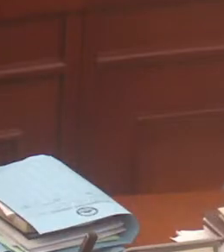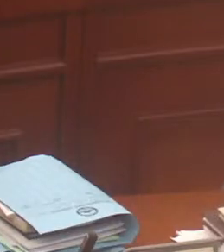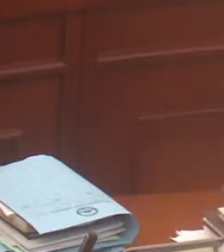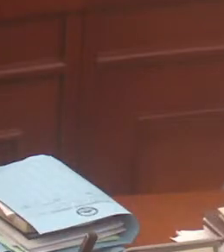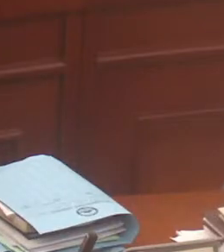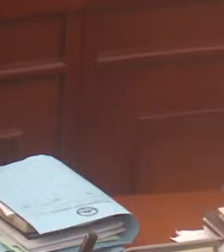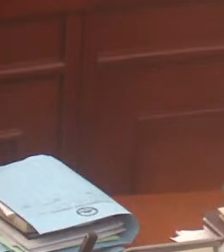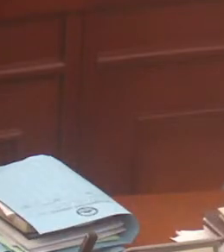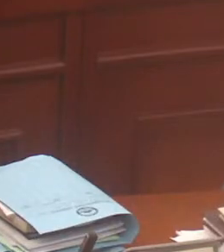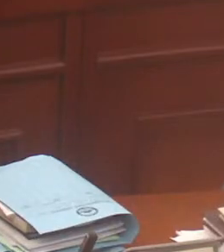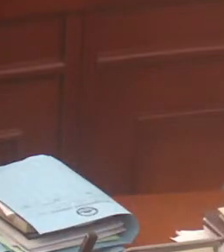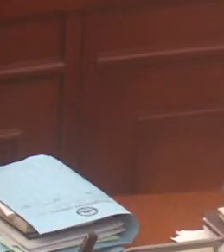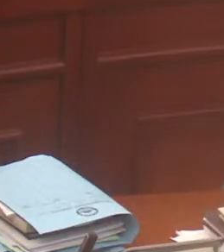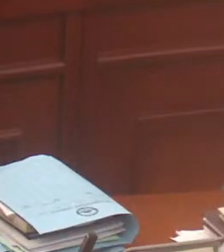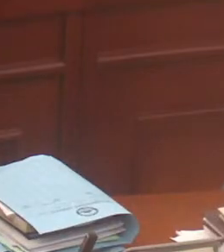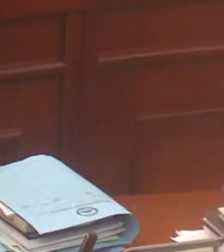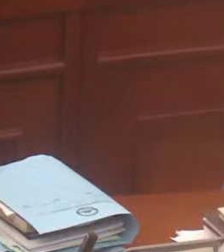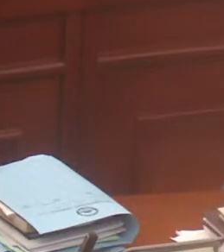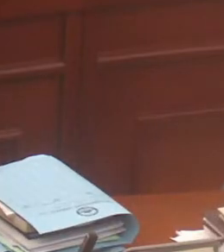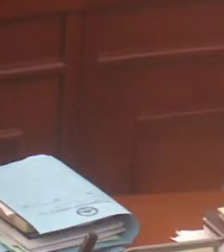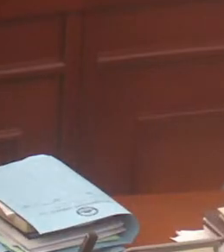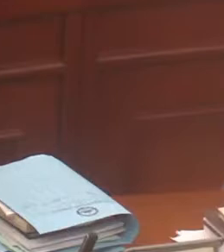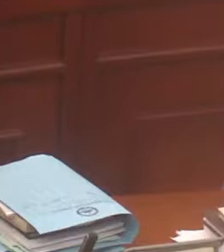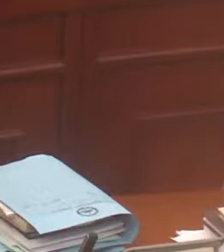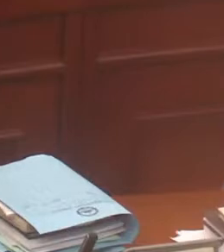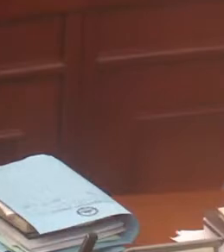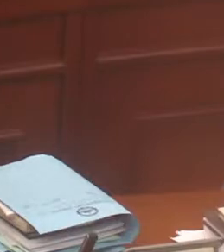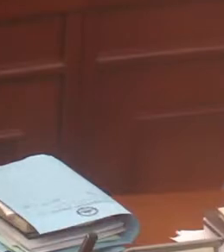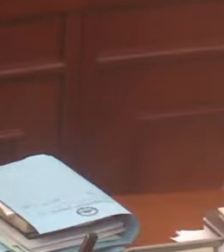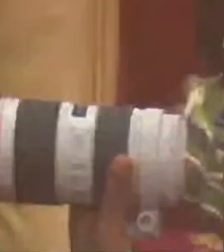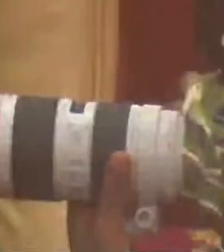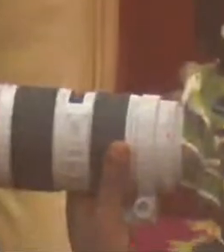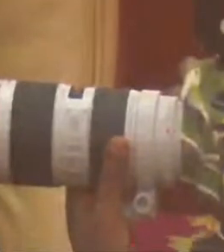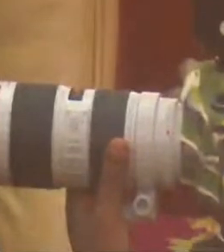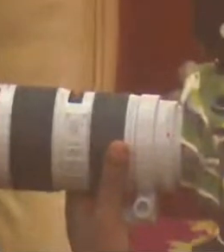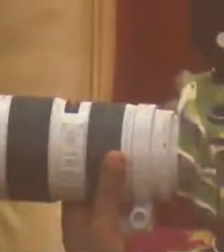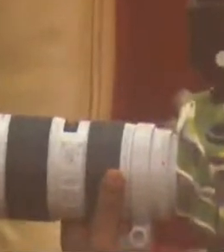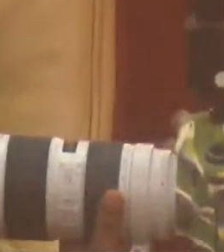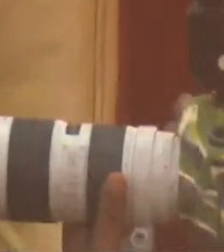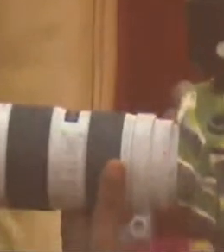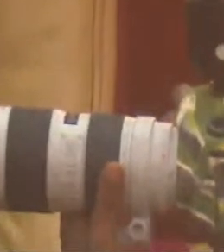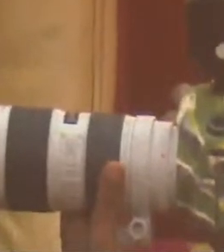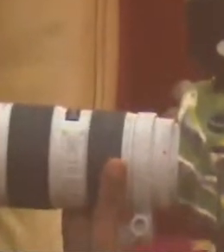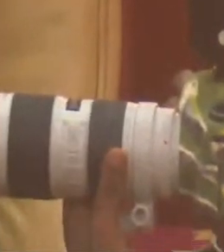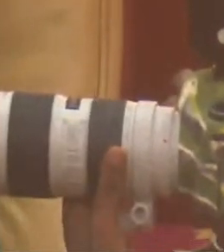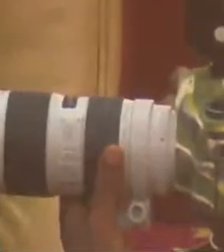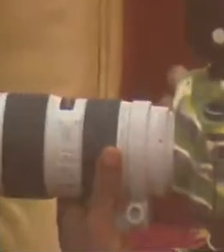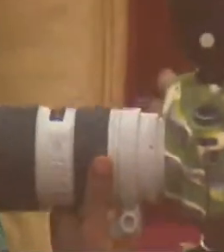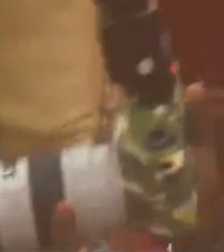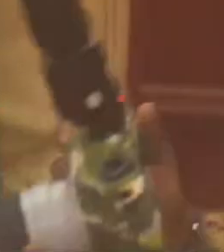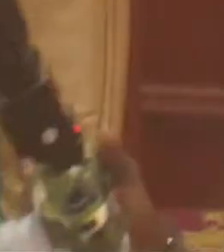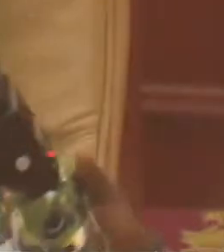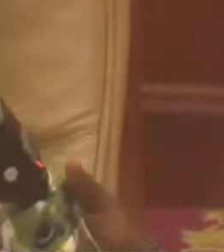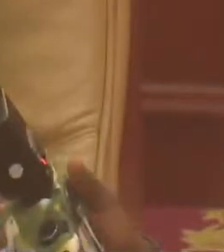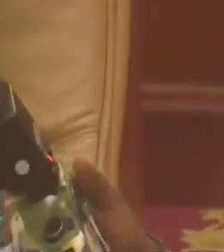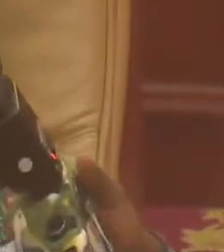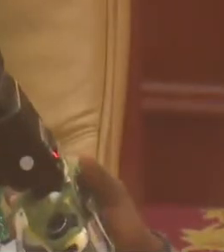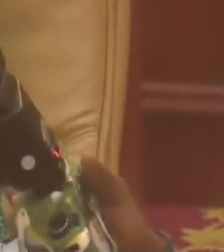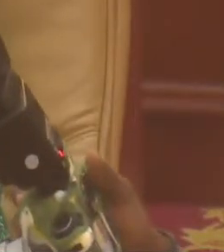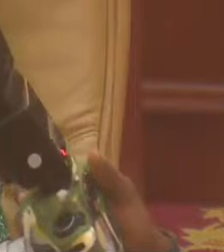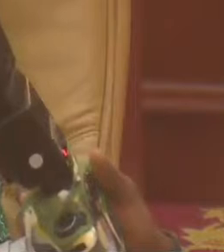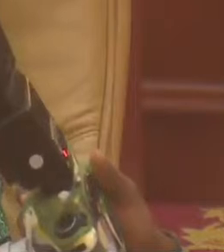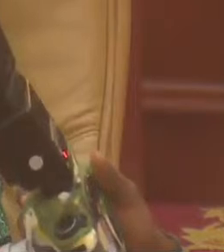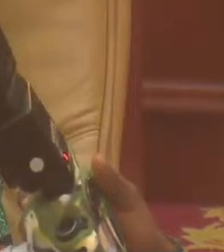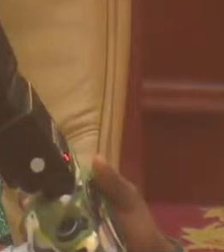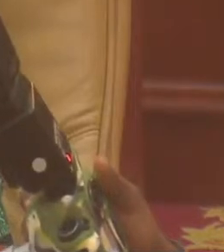the water's edge. I should think that in the pursuit of our foreign policy, President